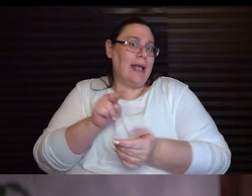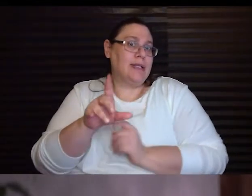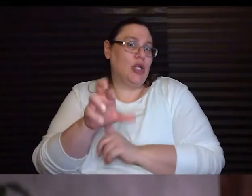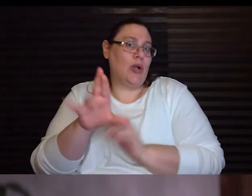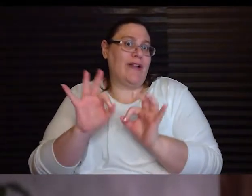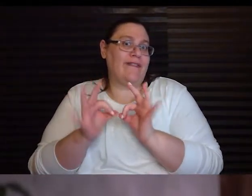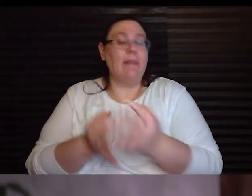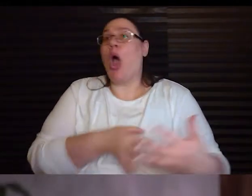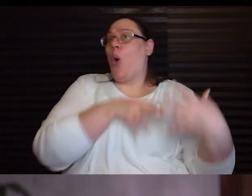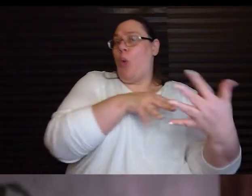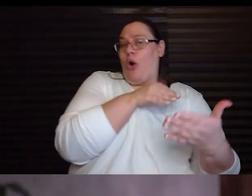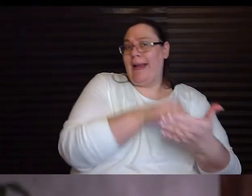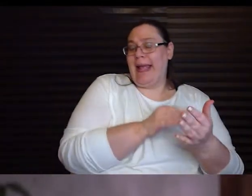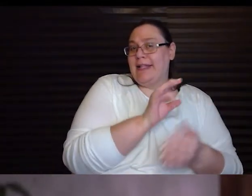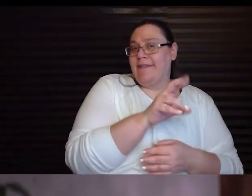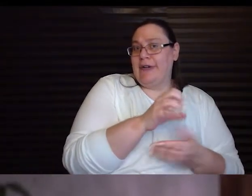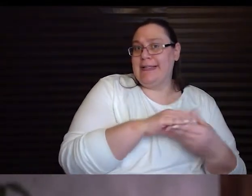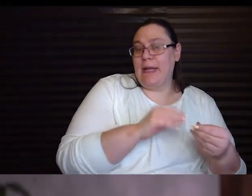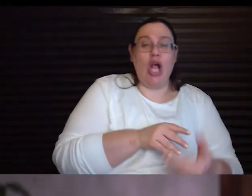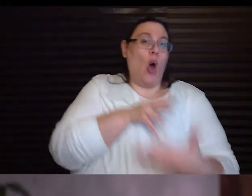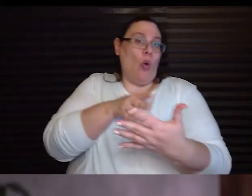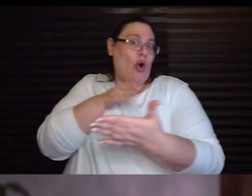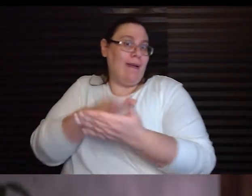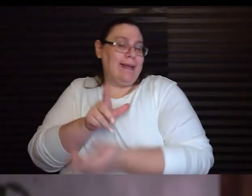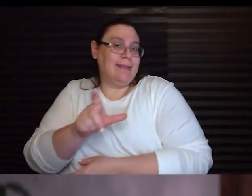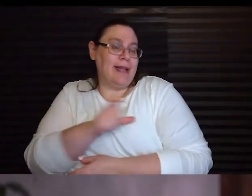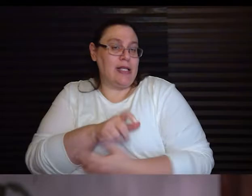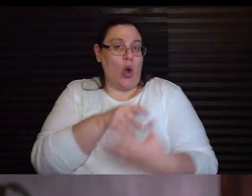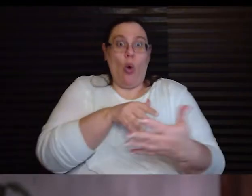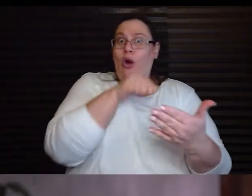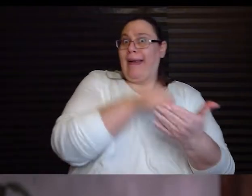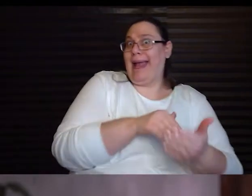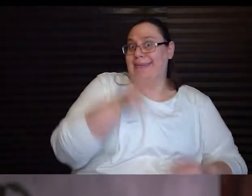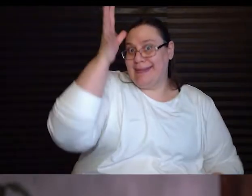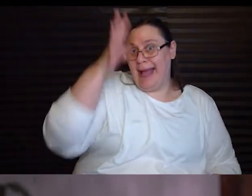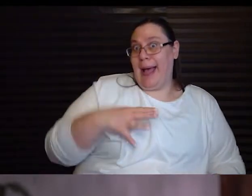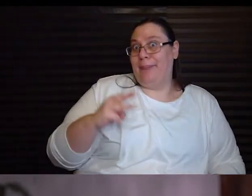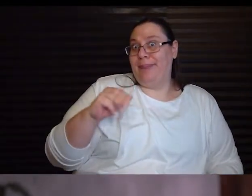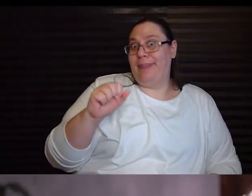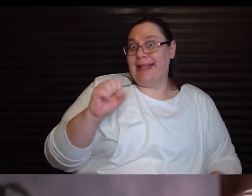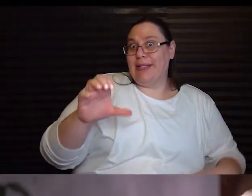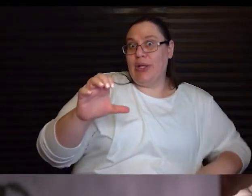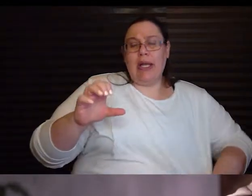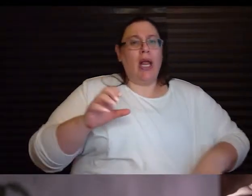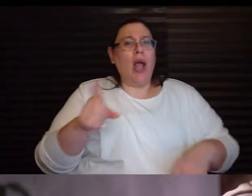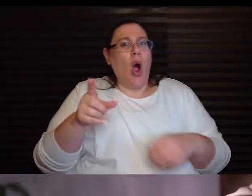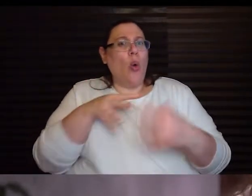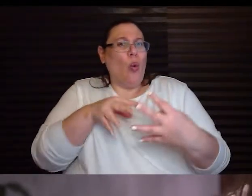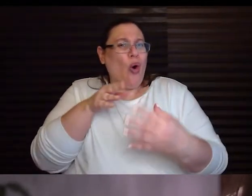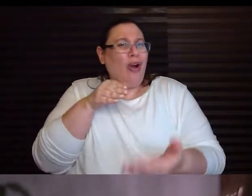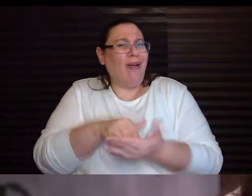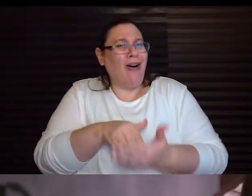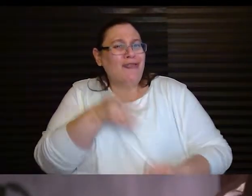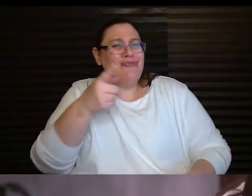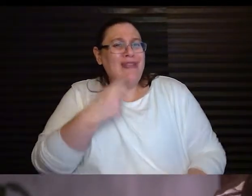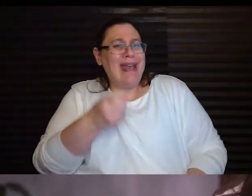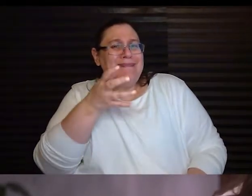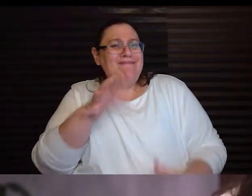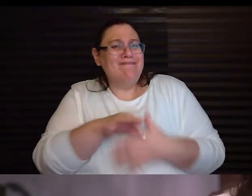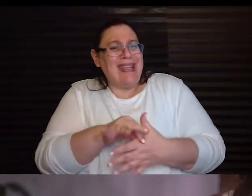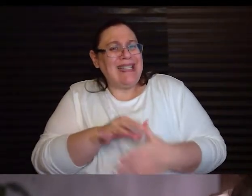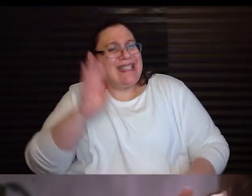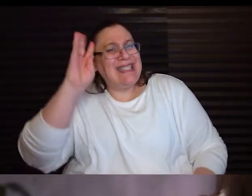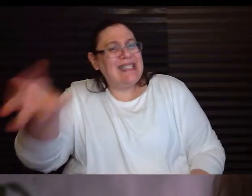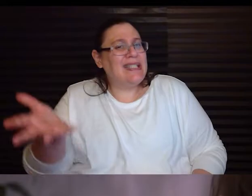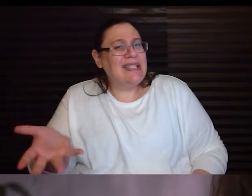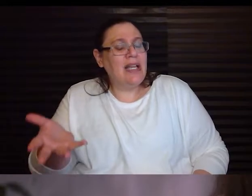a war on free speech, a war on the police, a war on masculinity. They say there's a war on red meat. They